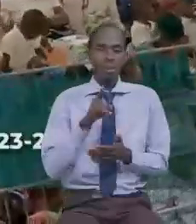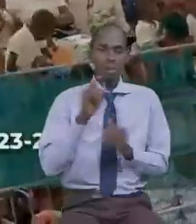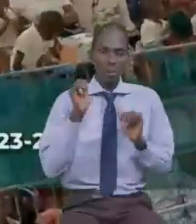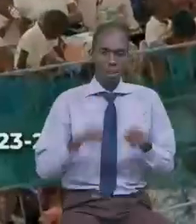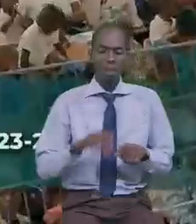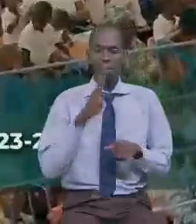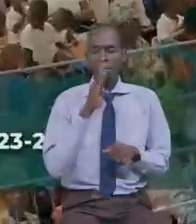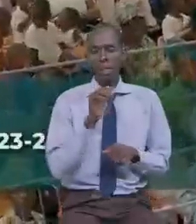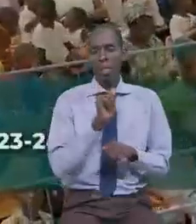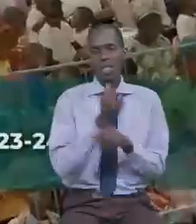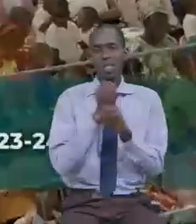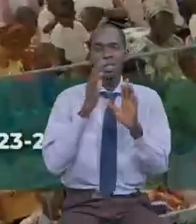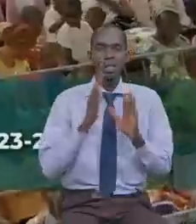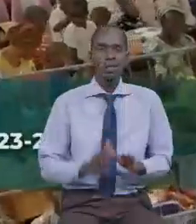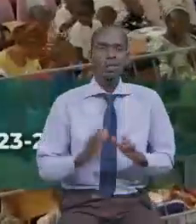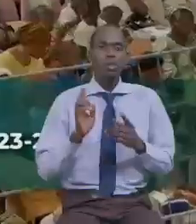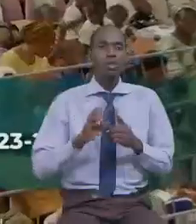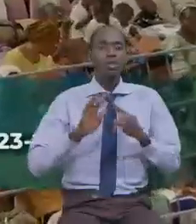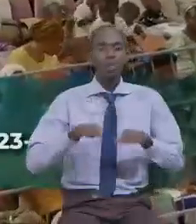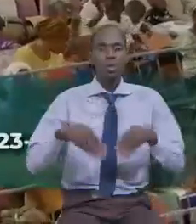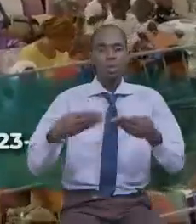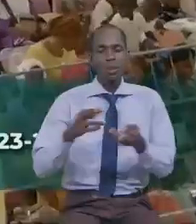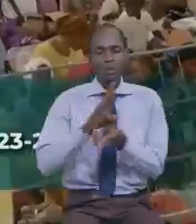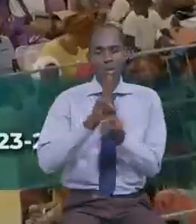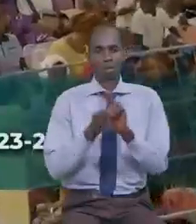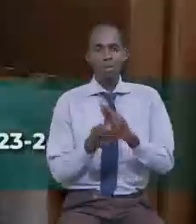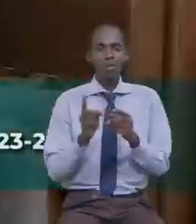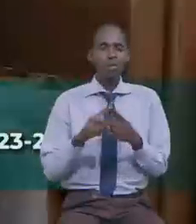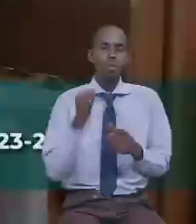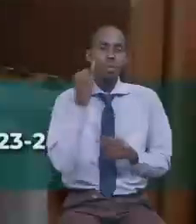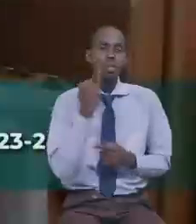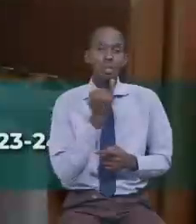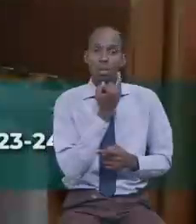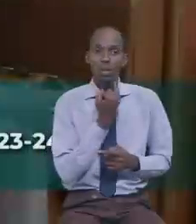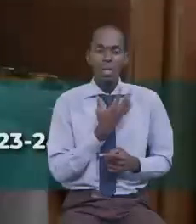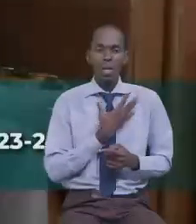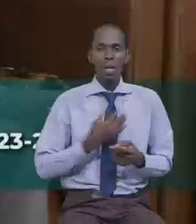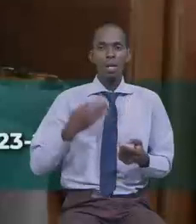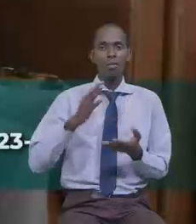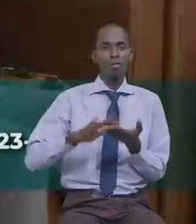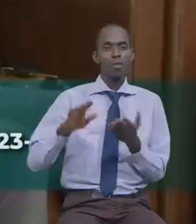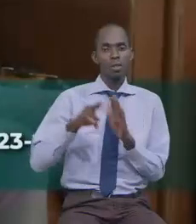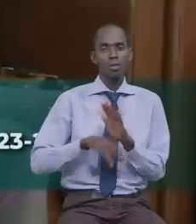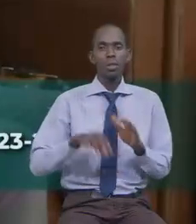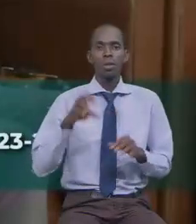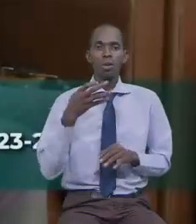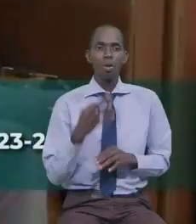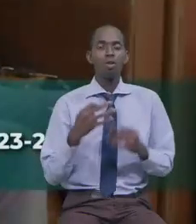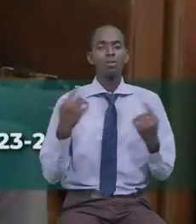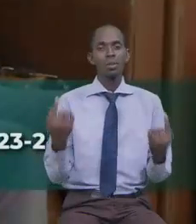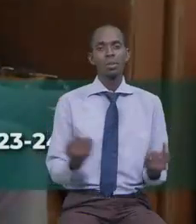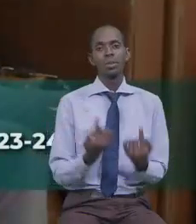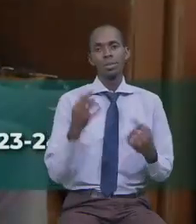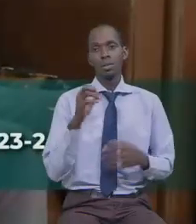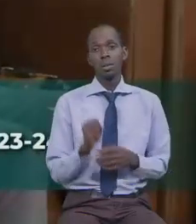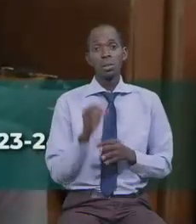savior to give repentance to Israel and the forgiveness of sins. If you have